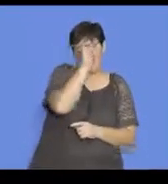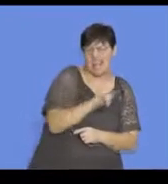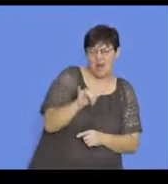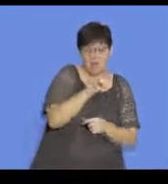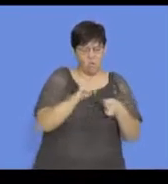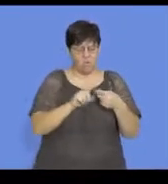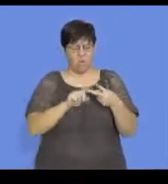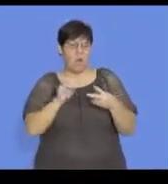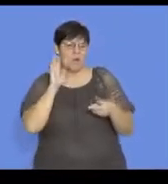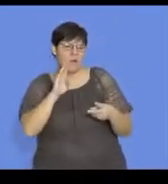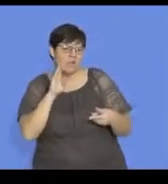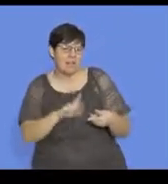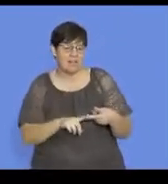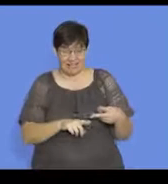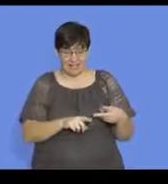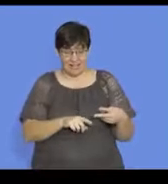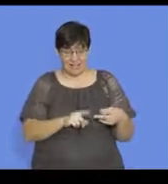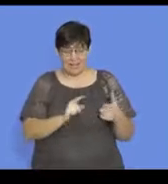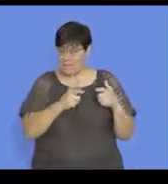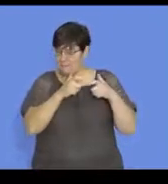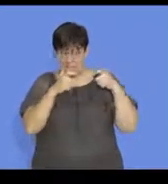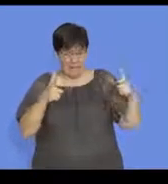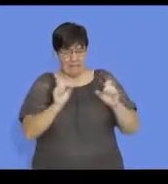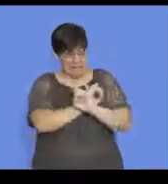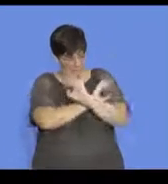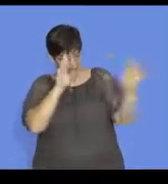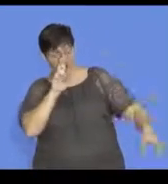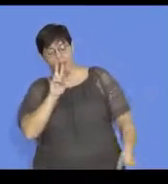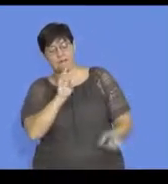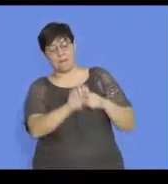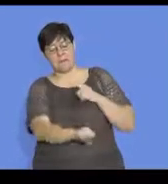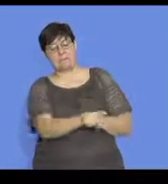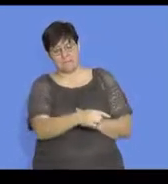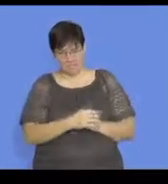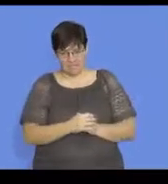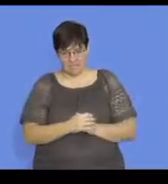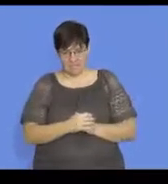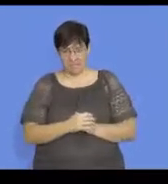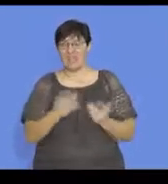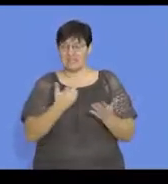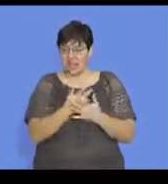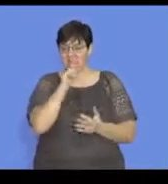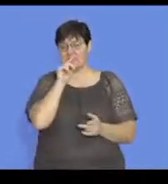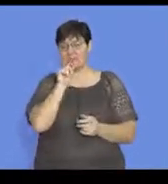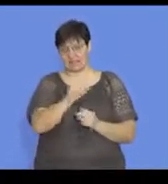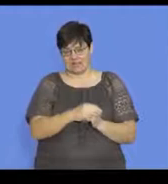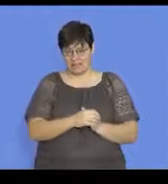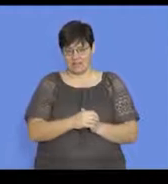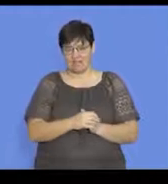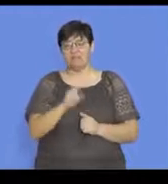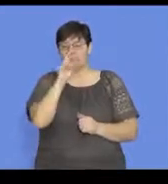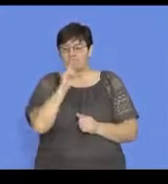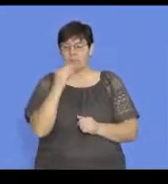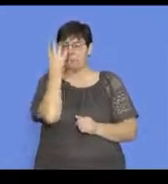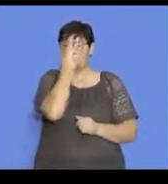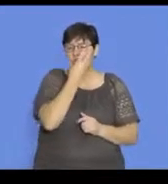the purple. They're big, you can see them clearly, right? And so can the insects. They're also going to see these